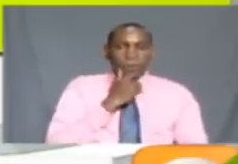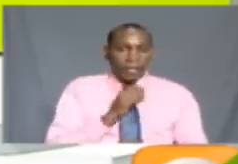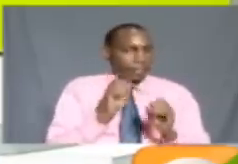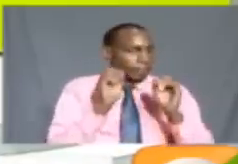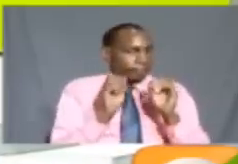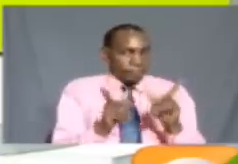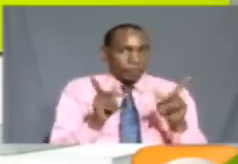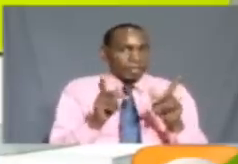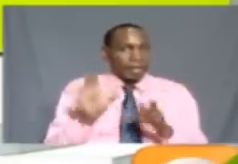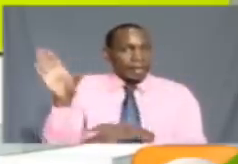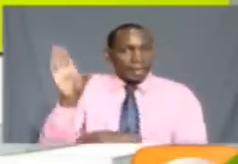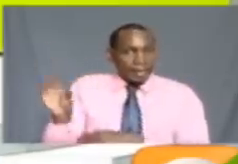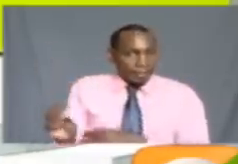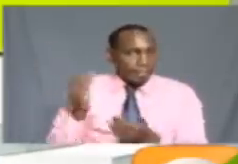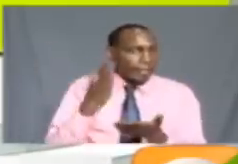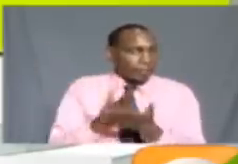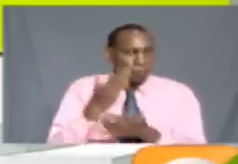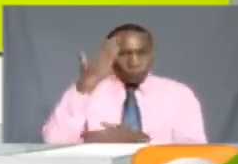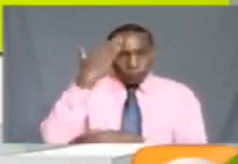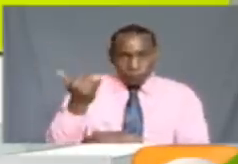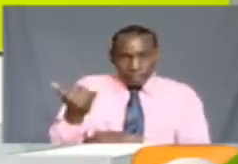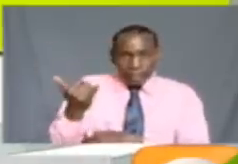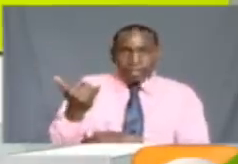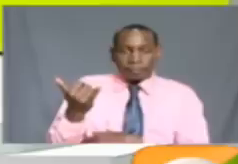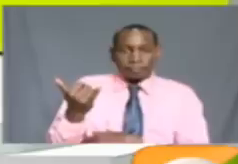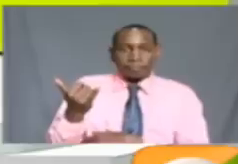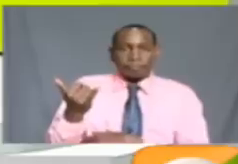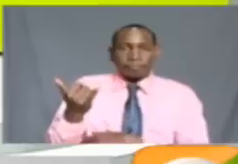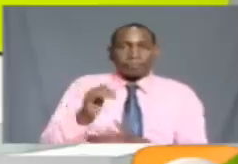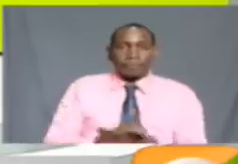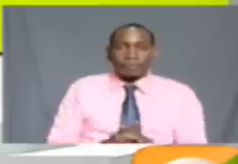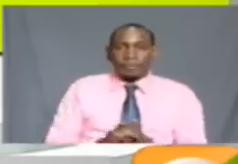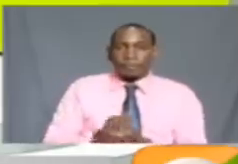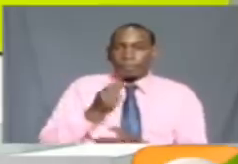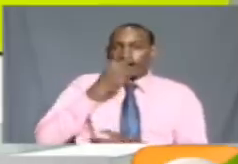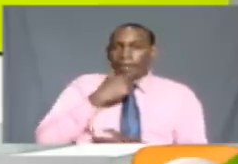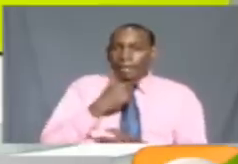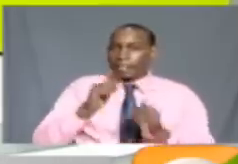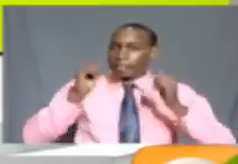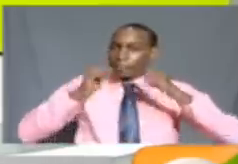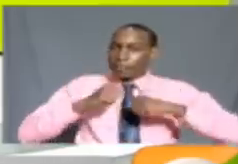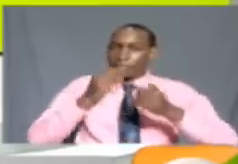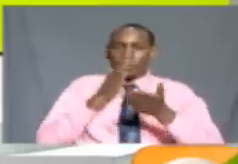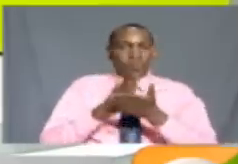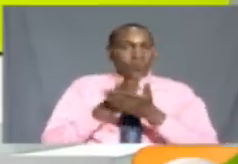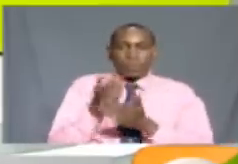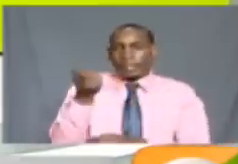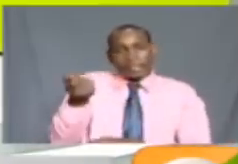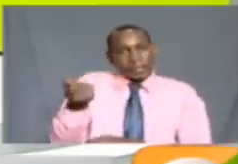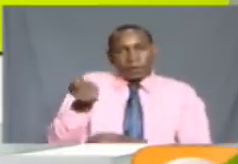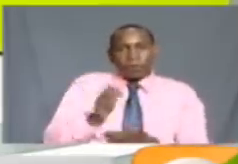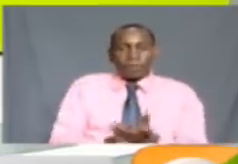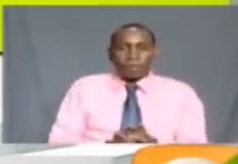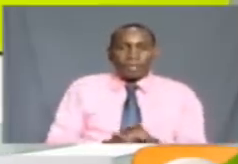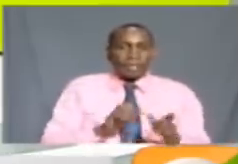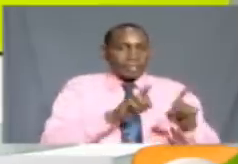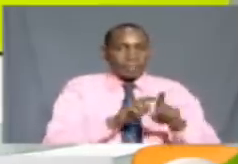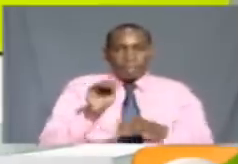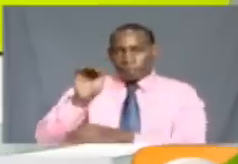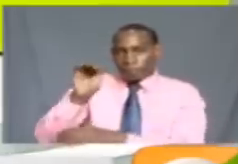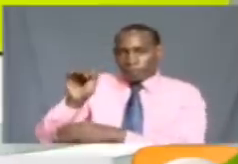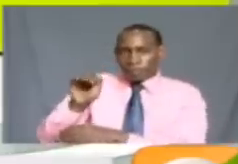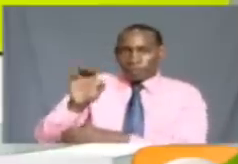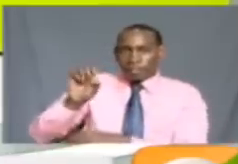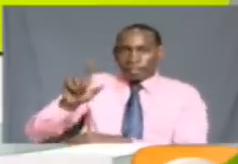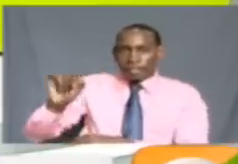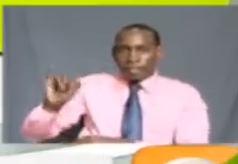okay, this is in Africa. Why are we dealing with an age of consent that young? Yeah. Elvis, and I also bring that to you, Juliet,